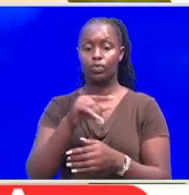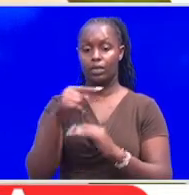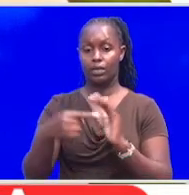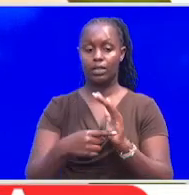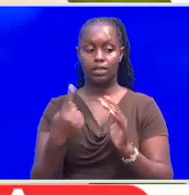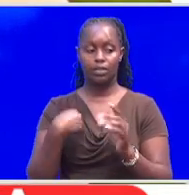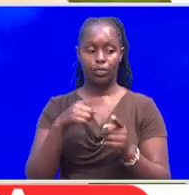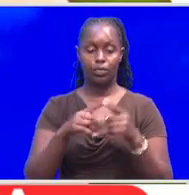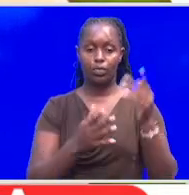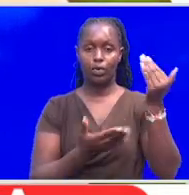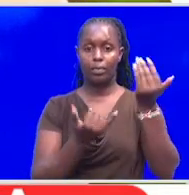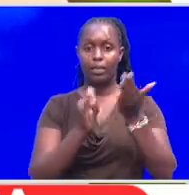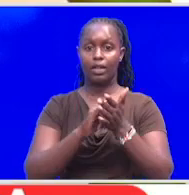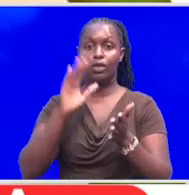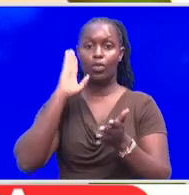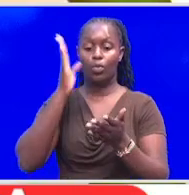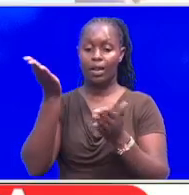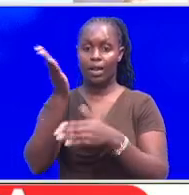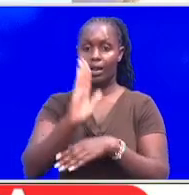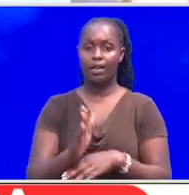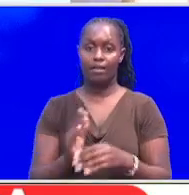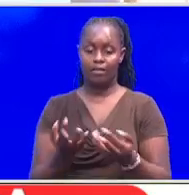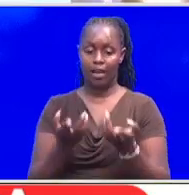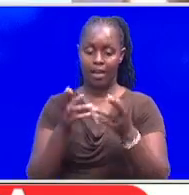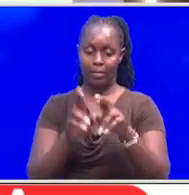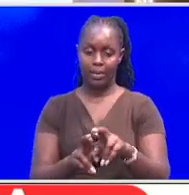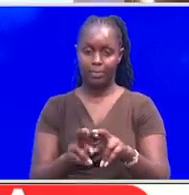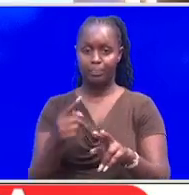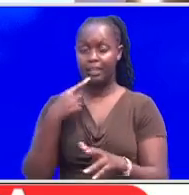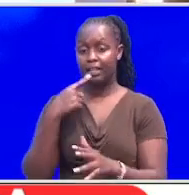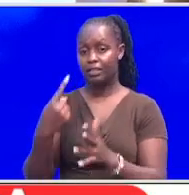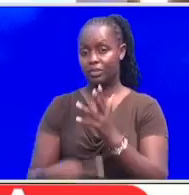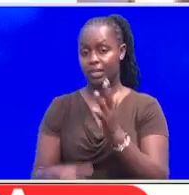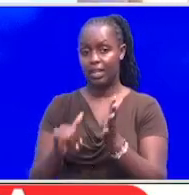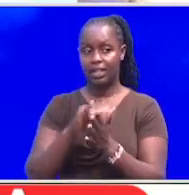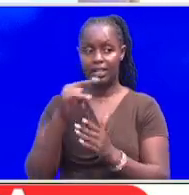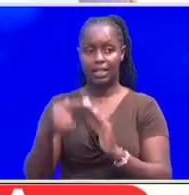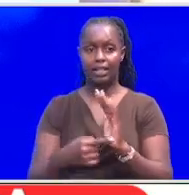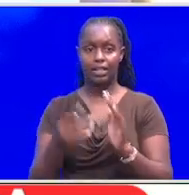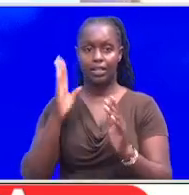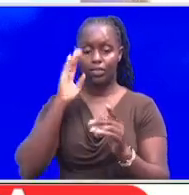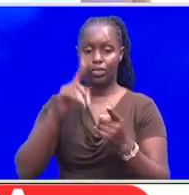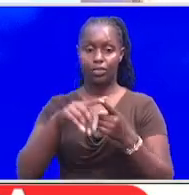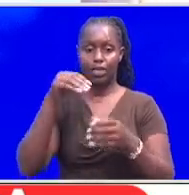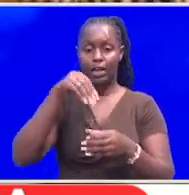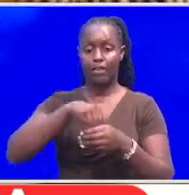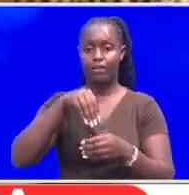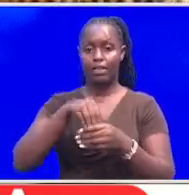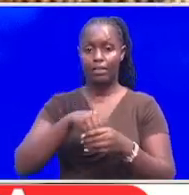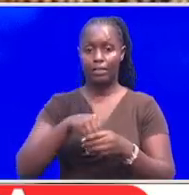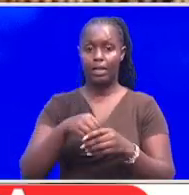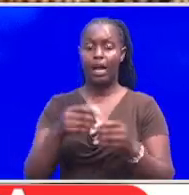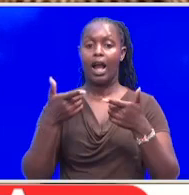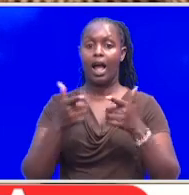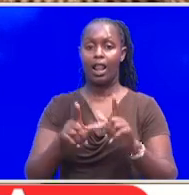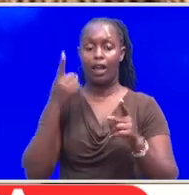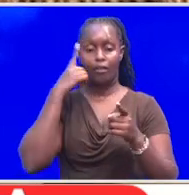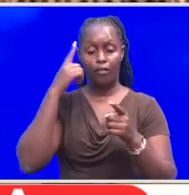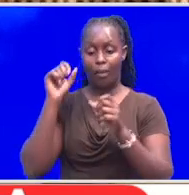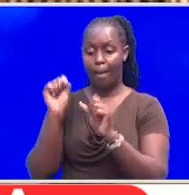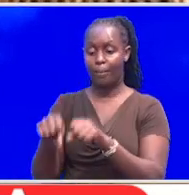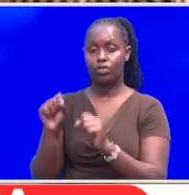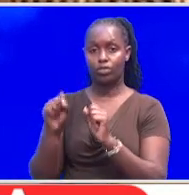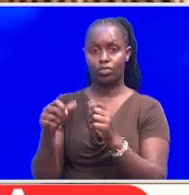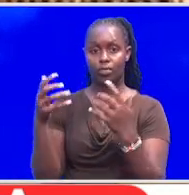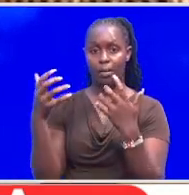hope to happen won't never happen. They say this will revolutionize investment promotion, allowing for potential